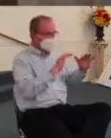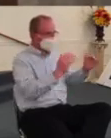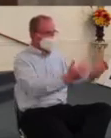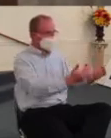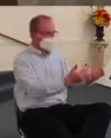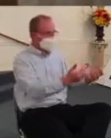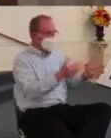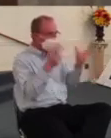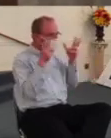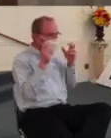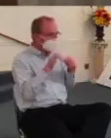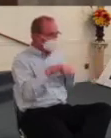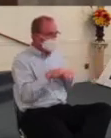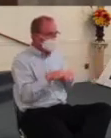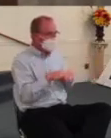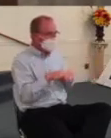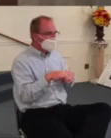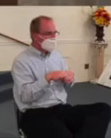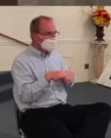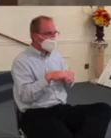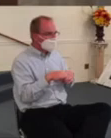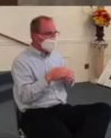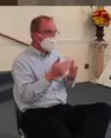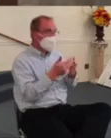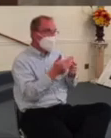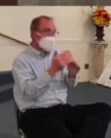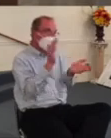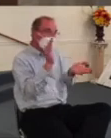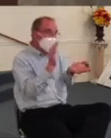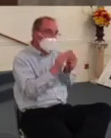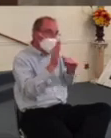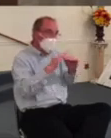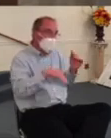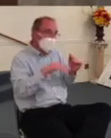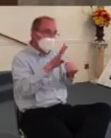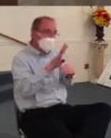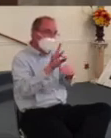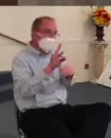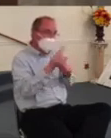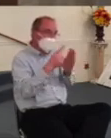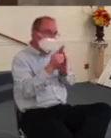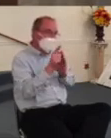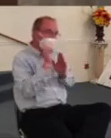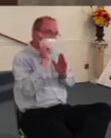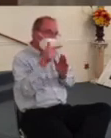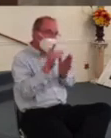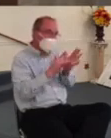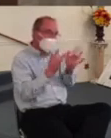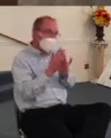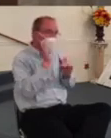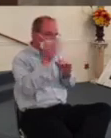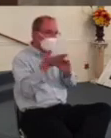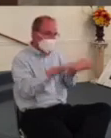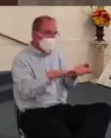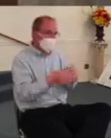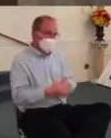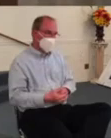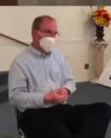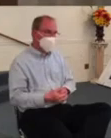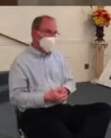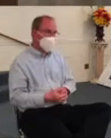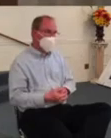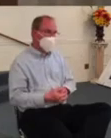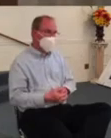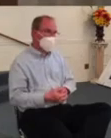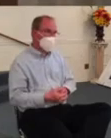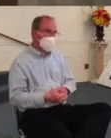but less than 48 hours later, Jesus would be dead, and he would be anointed